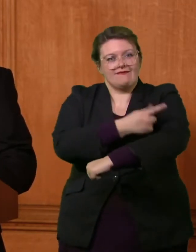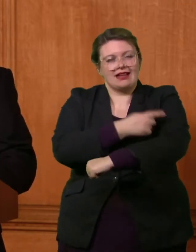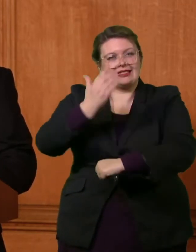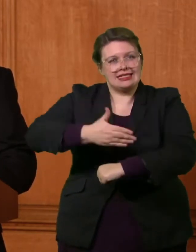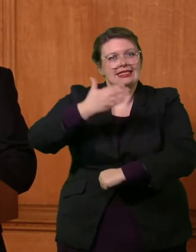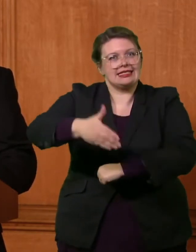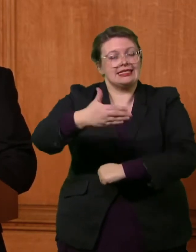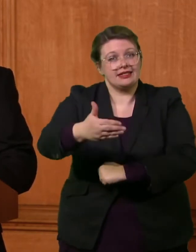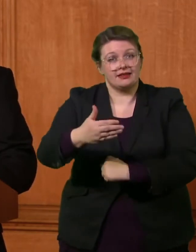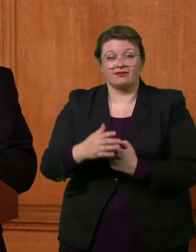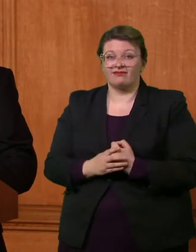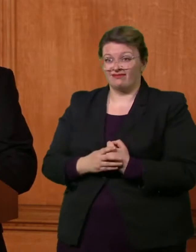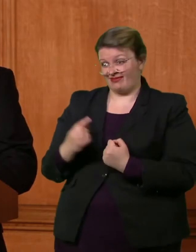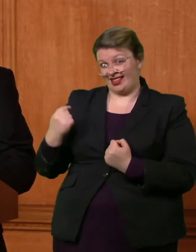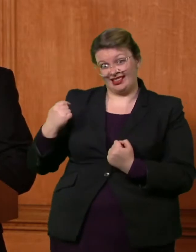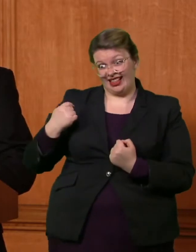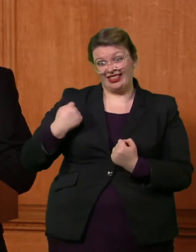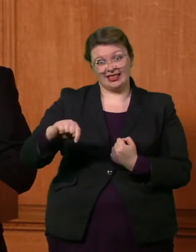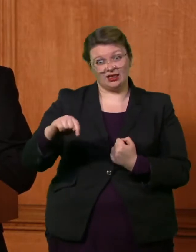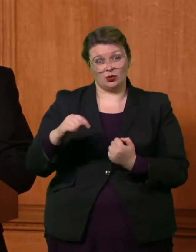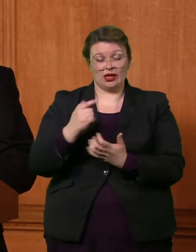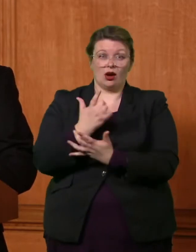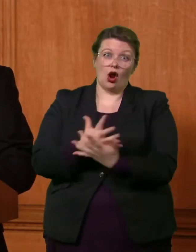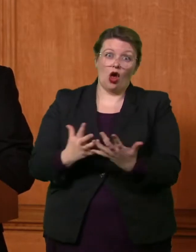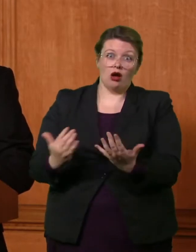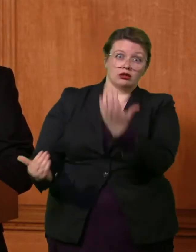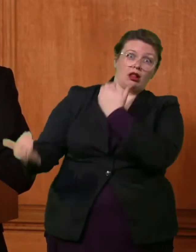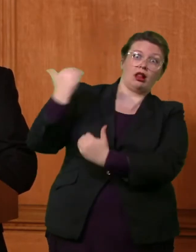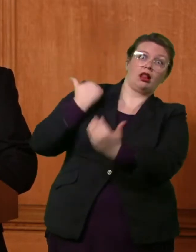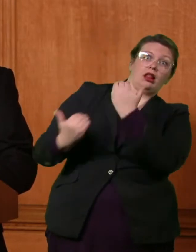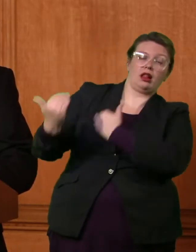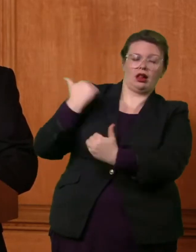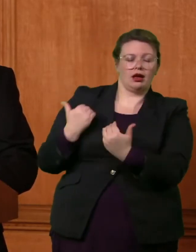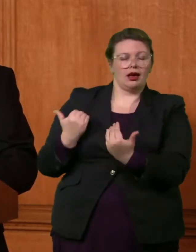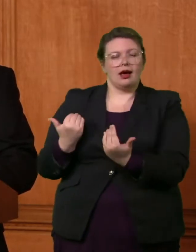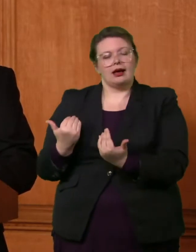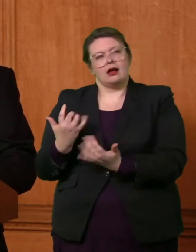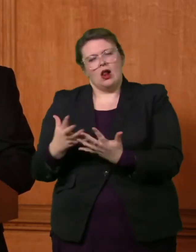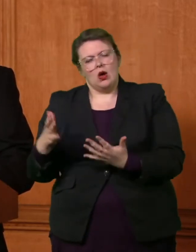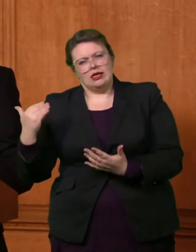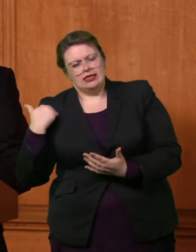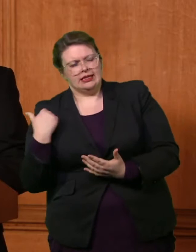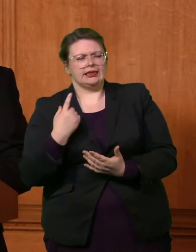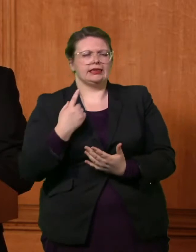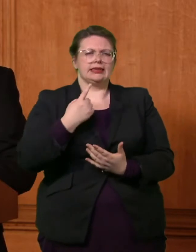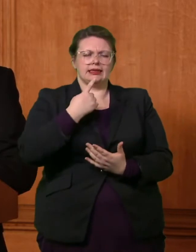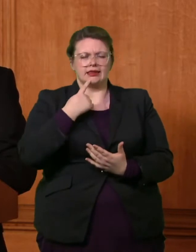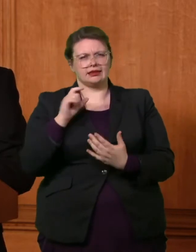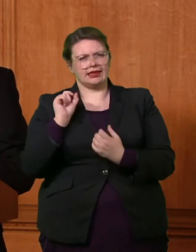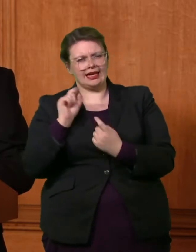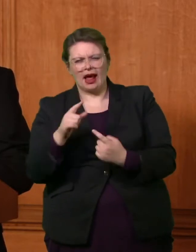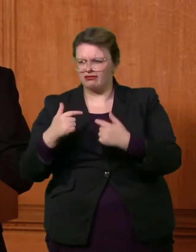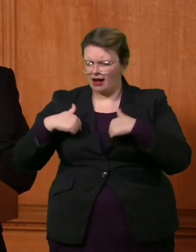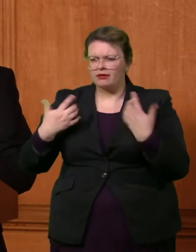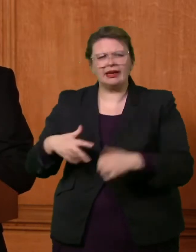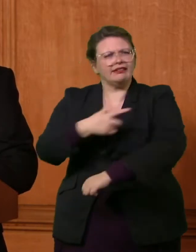besieged with people writing in saying, I've had the vaccine, essentially, can I now start to break the